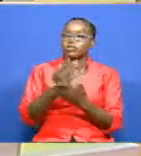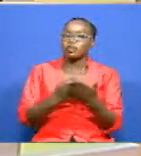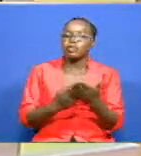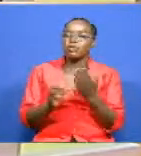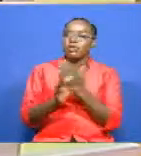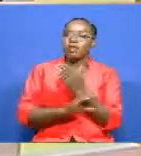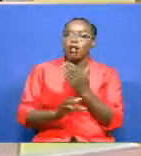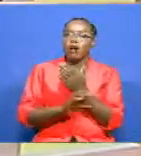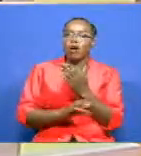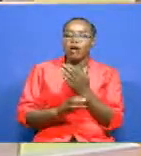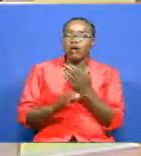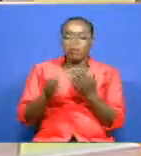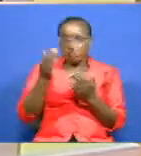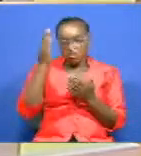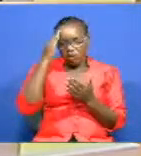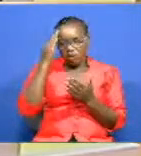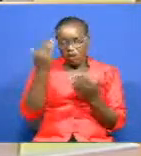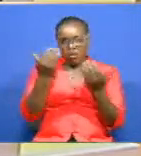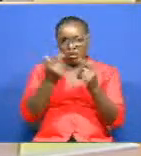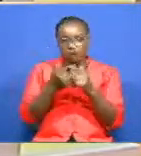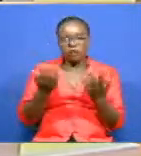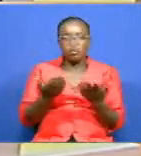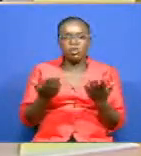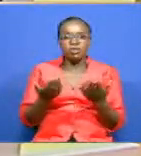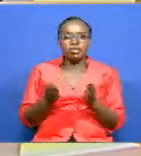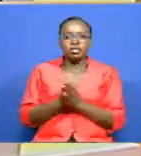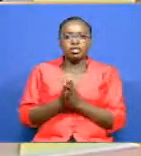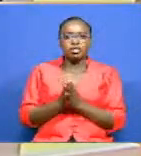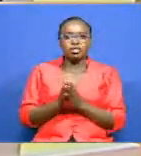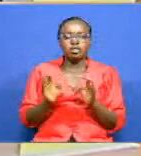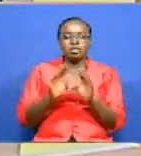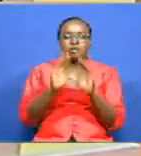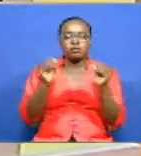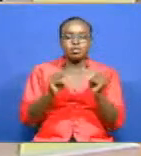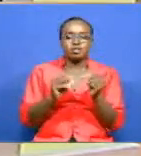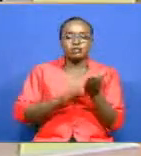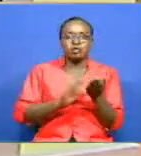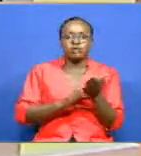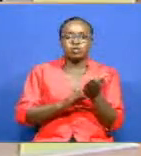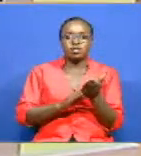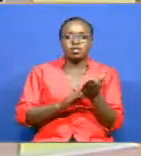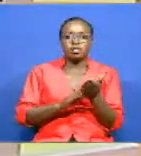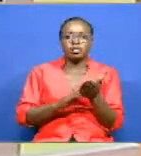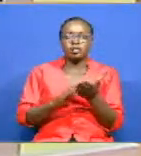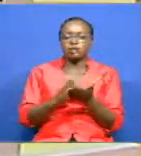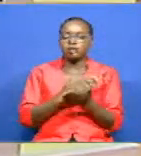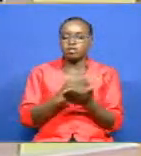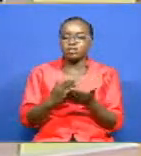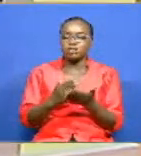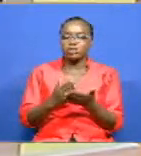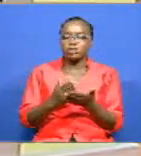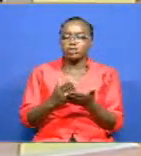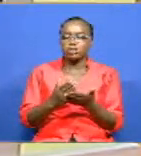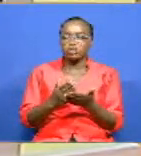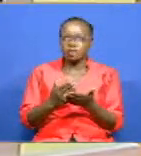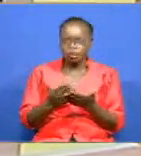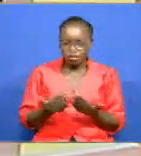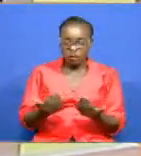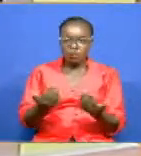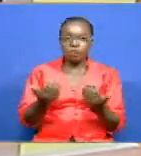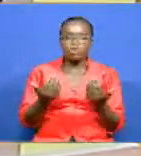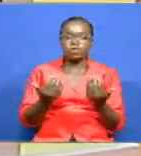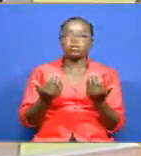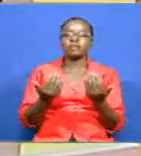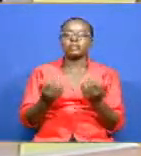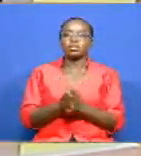country. So just let me know where you're watching us from, as well as leave a brief comment. I will be glad to just let the viewers know that you are tuned in to Channel